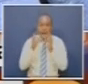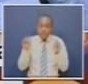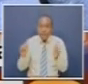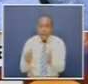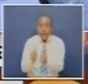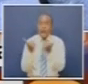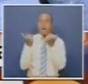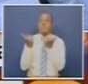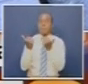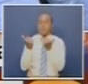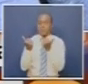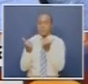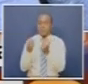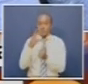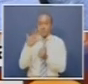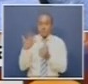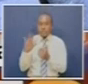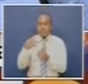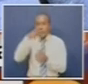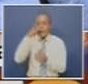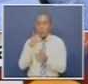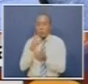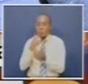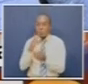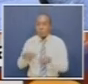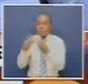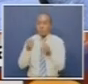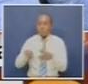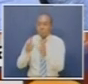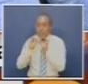Kalonzo Musyoka is not the flag bearer, what happens?